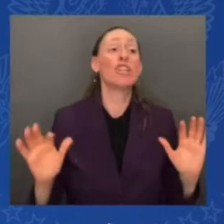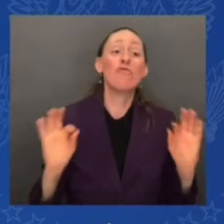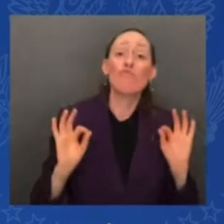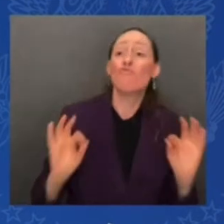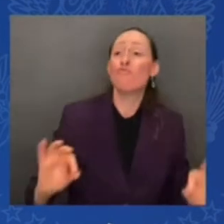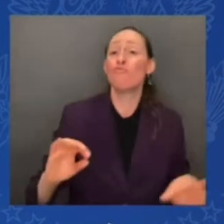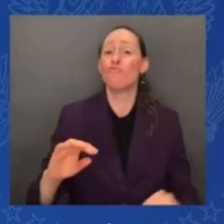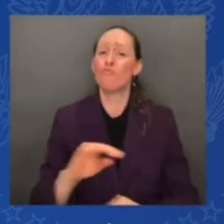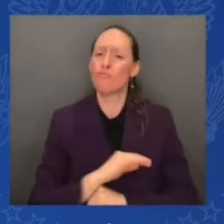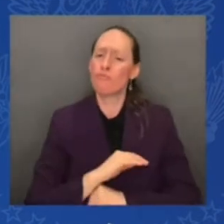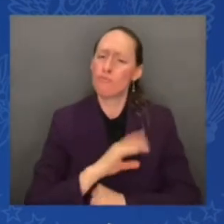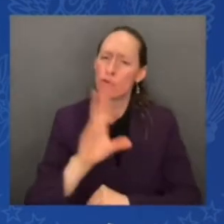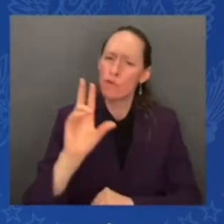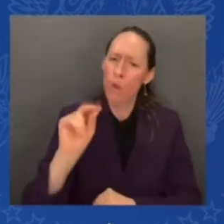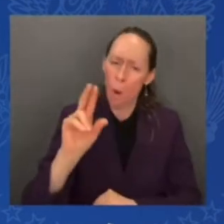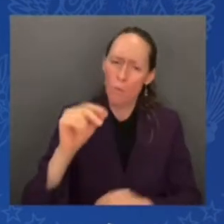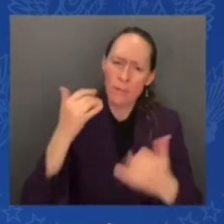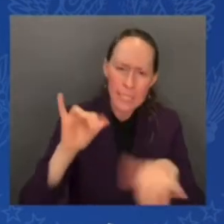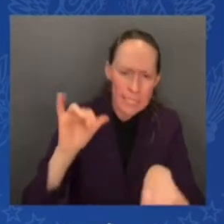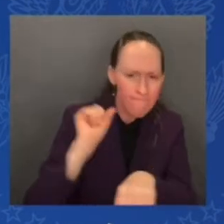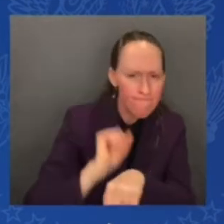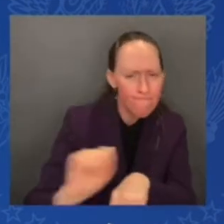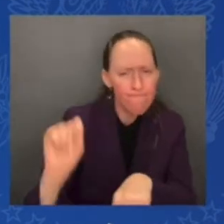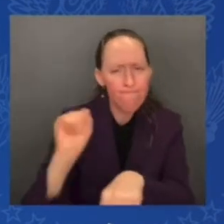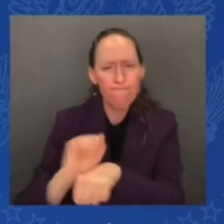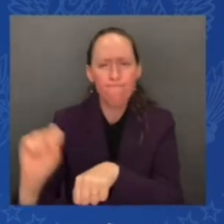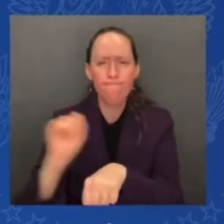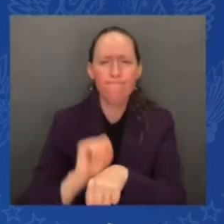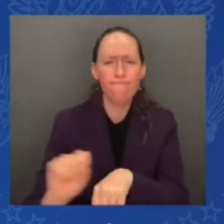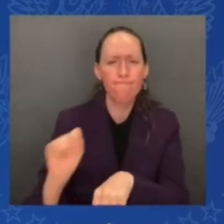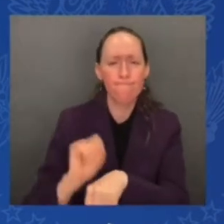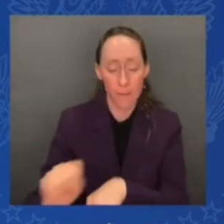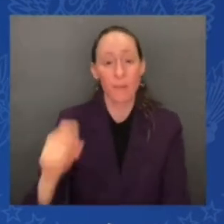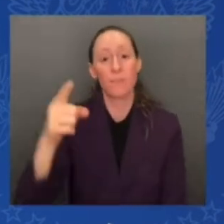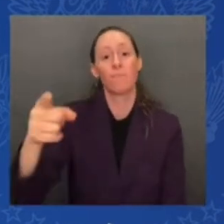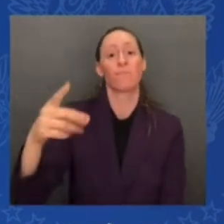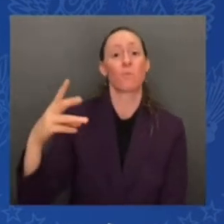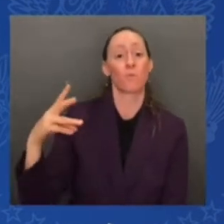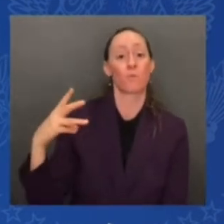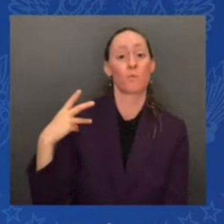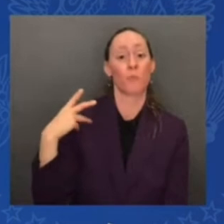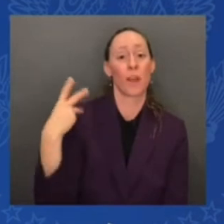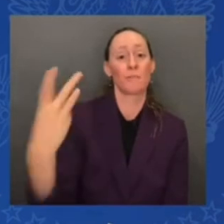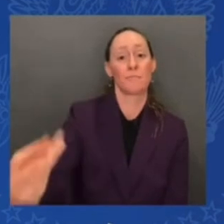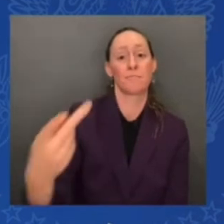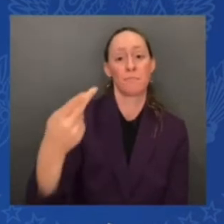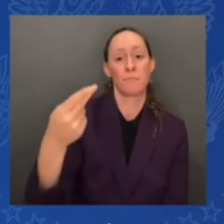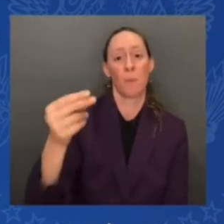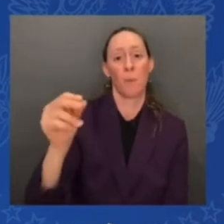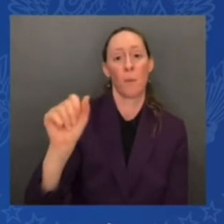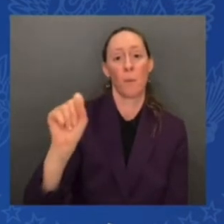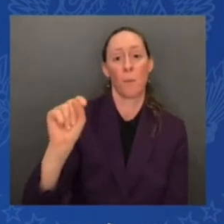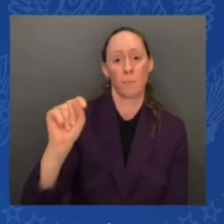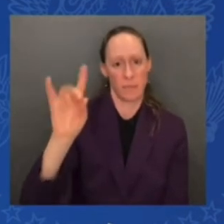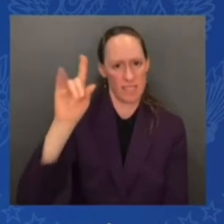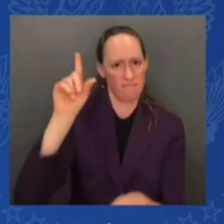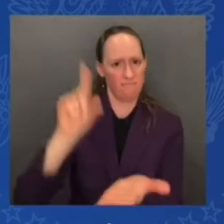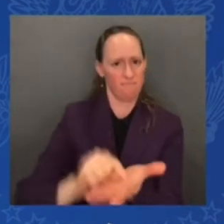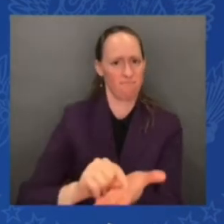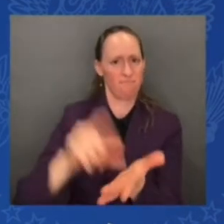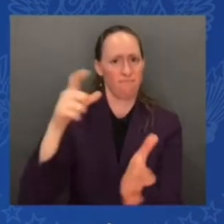page, that, quote, Republicans may have to find something else to criticize Biden for now that inflation is coming down.